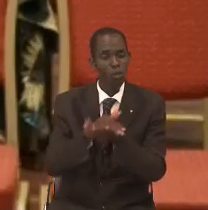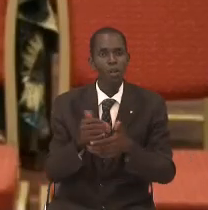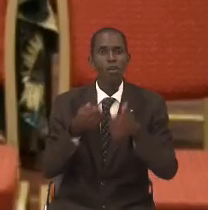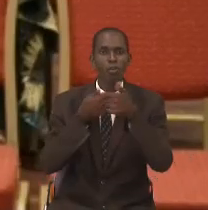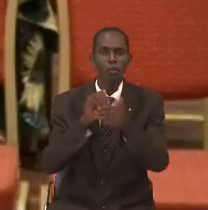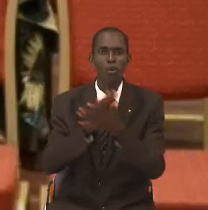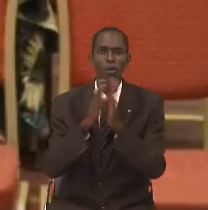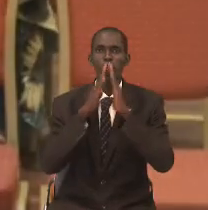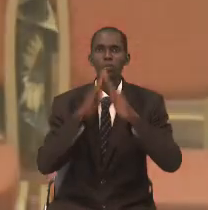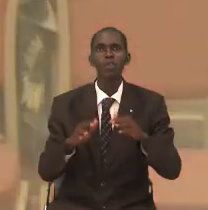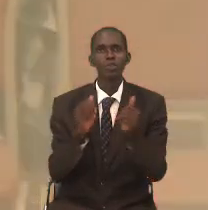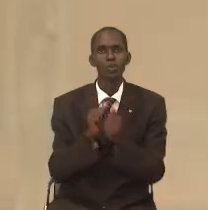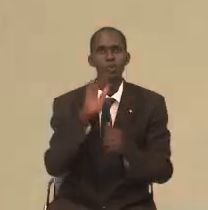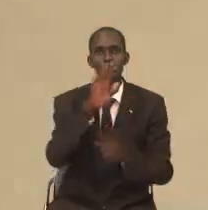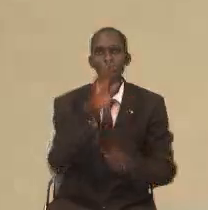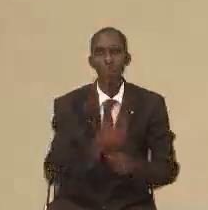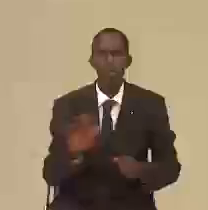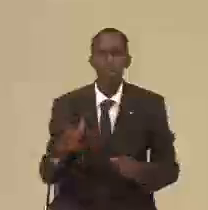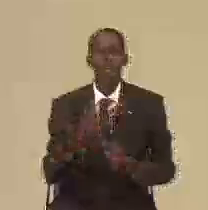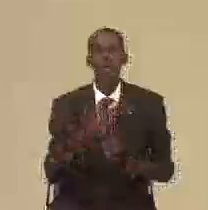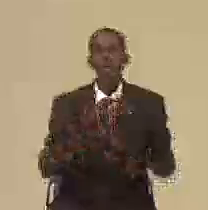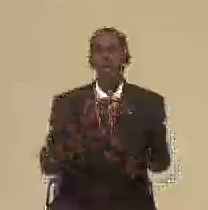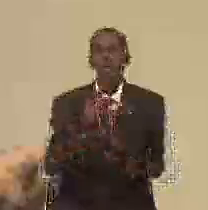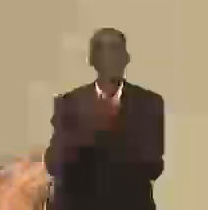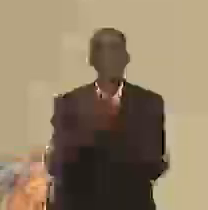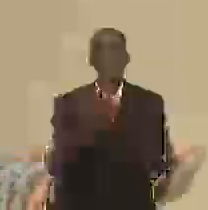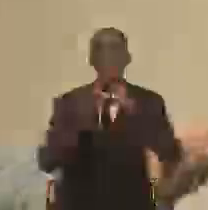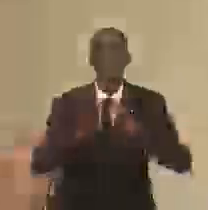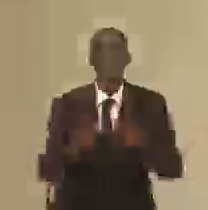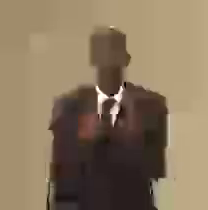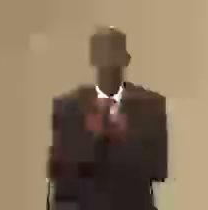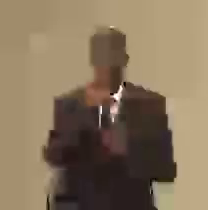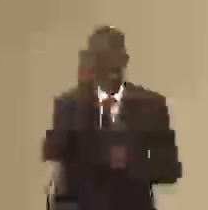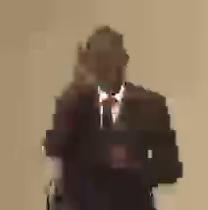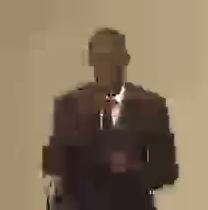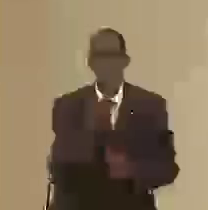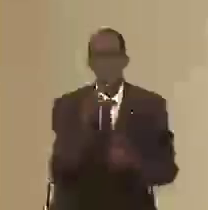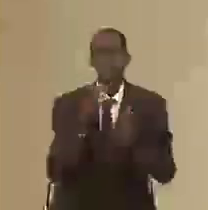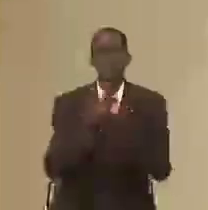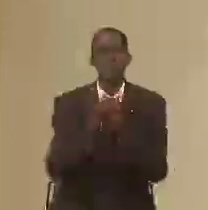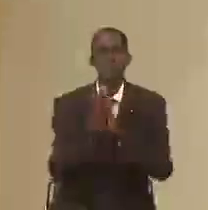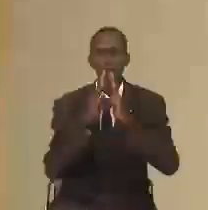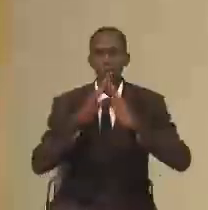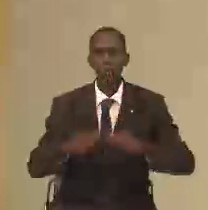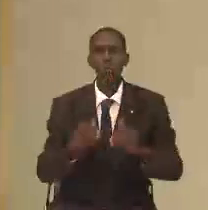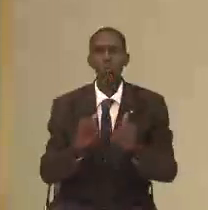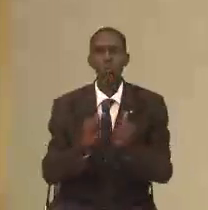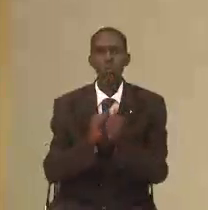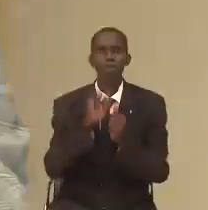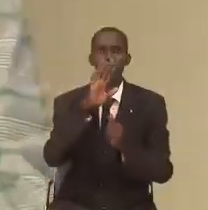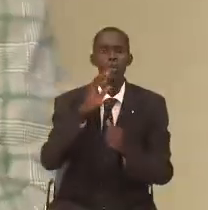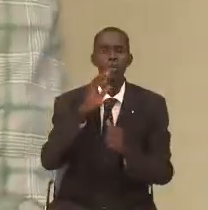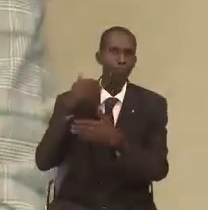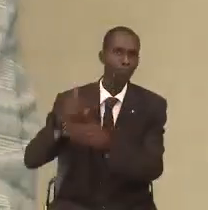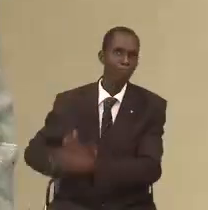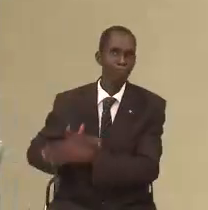children, and follow peace with your parents, follow peace with your neighbors, follow peace with all men. In